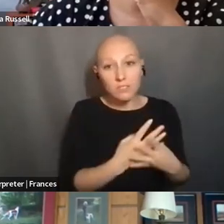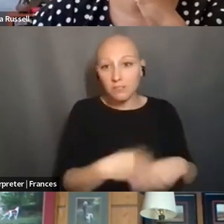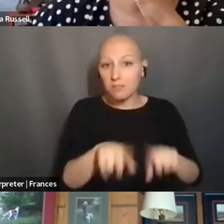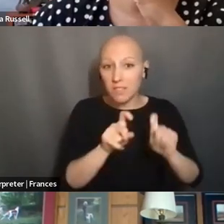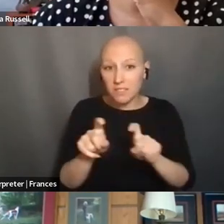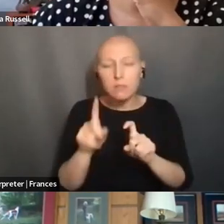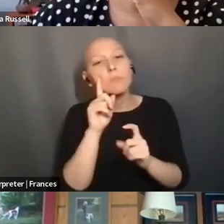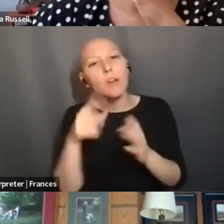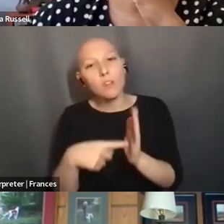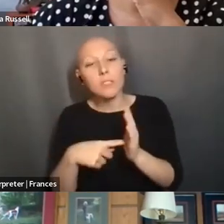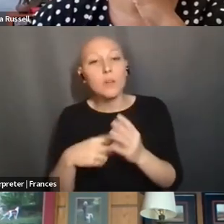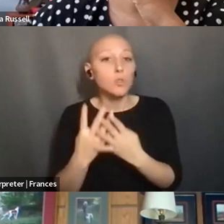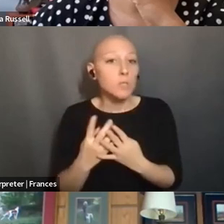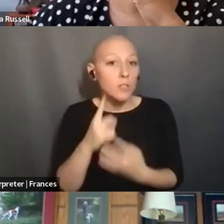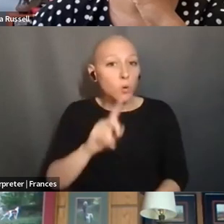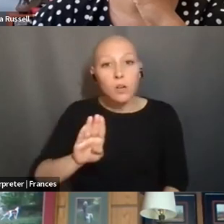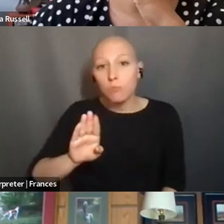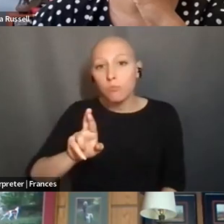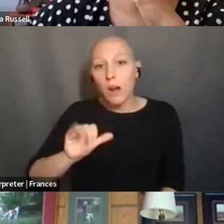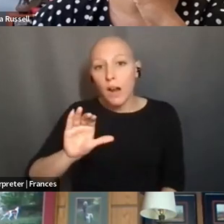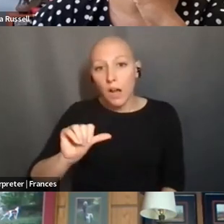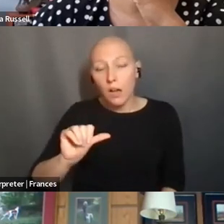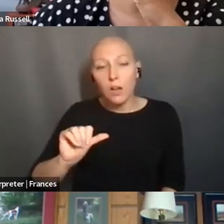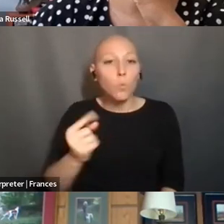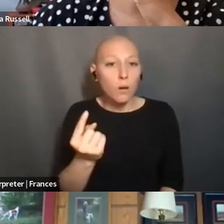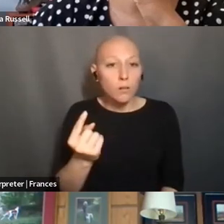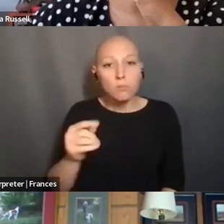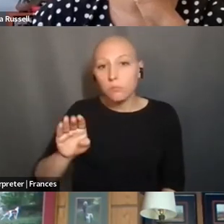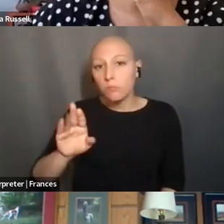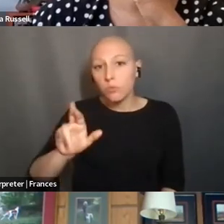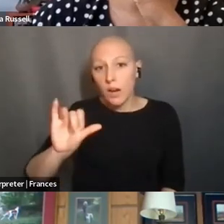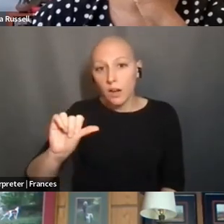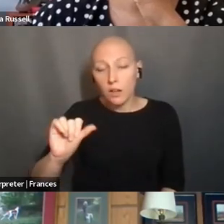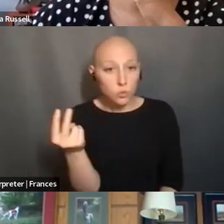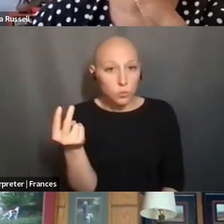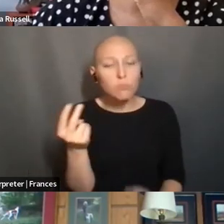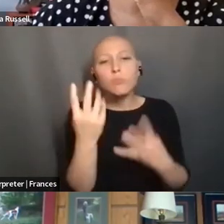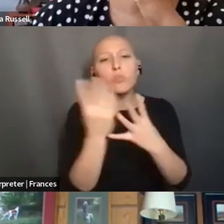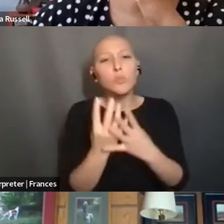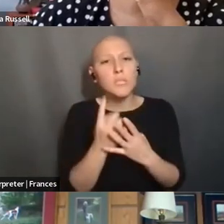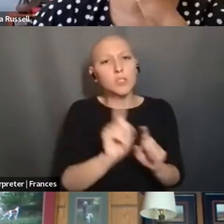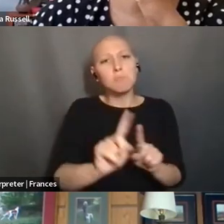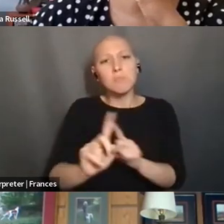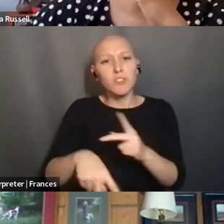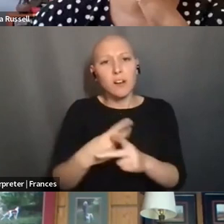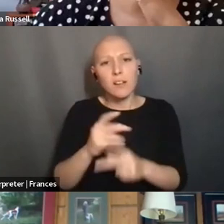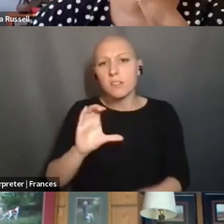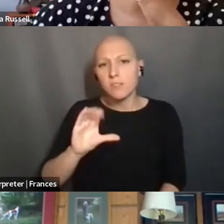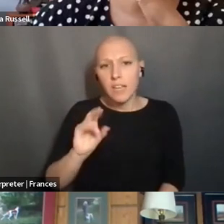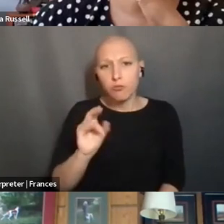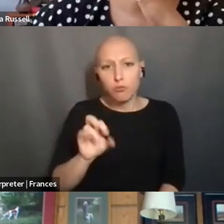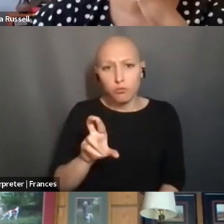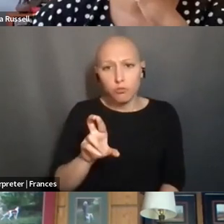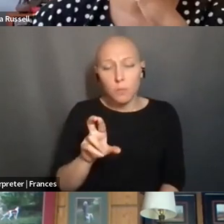BRCA 1 and 2, different forms of cancer, in which probabilities or the existence of a